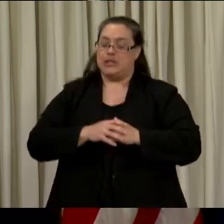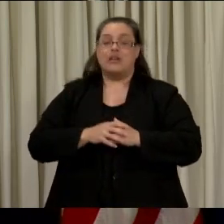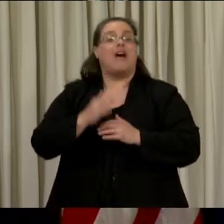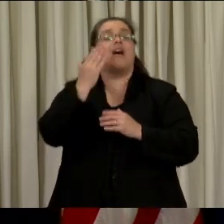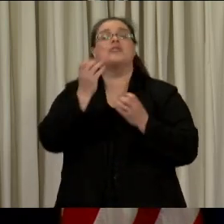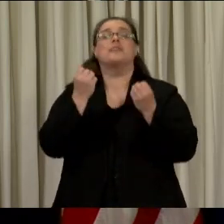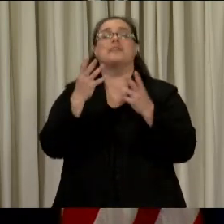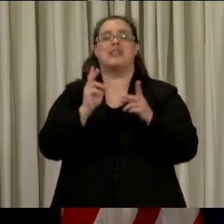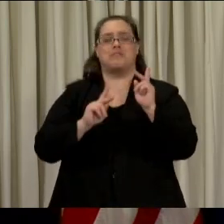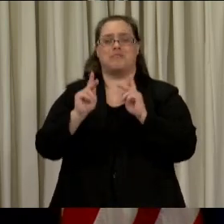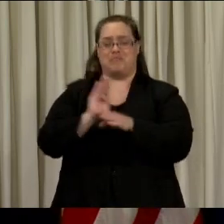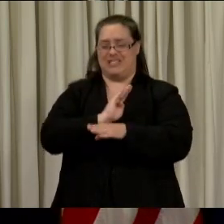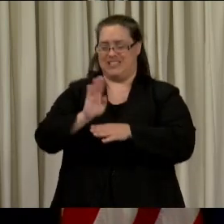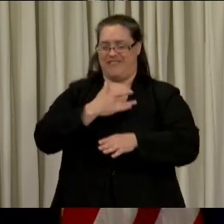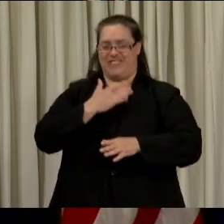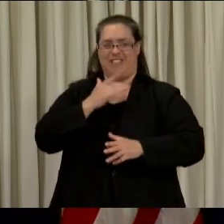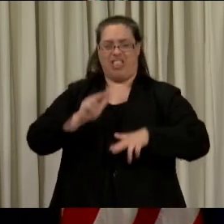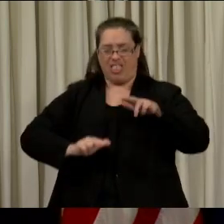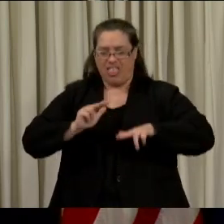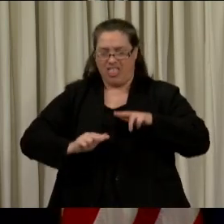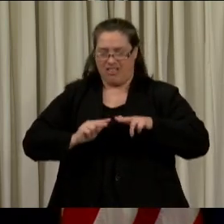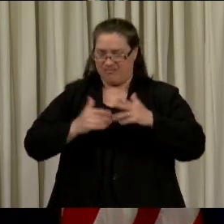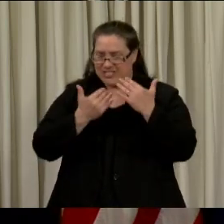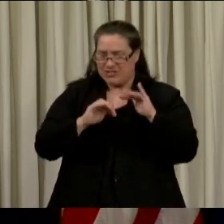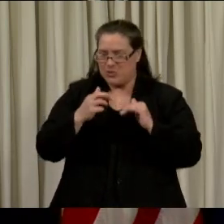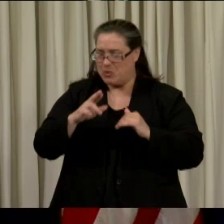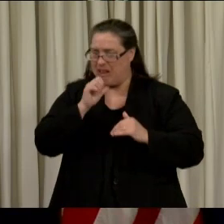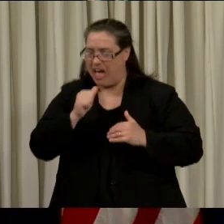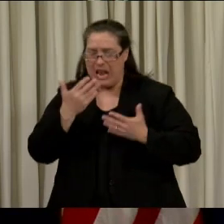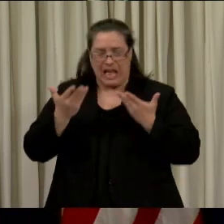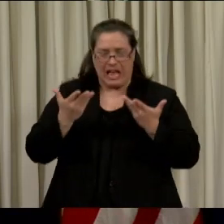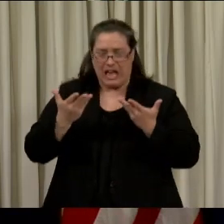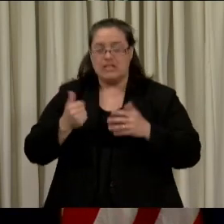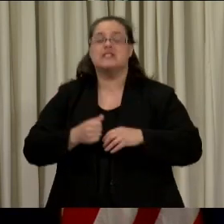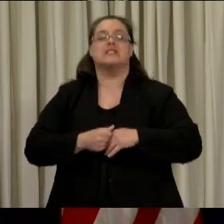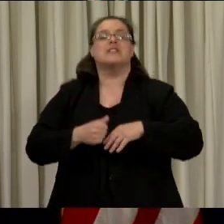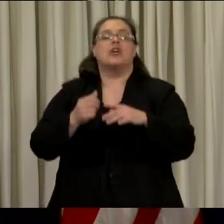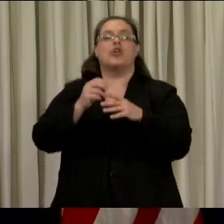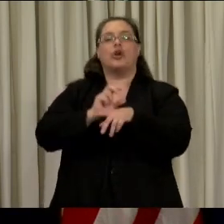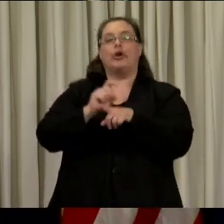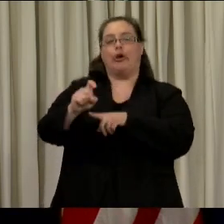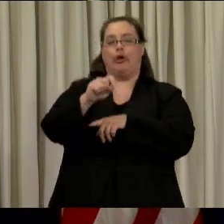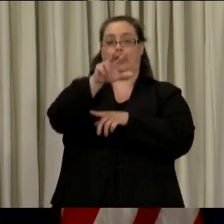questions about whether their activities are restricted. You can call